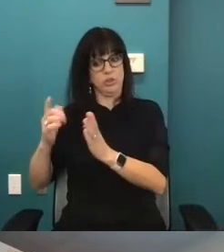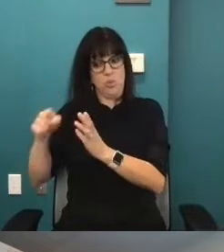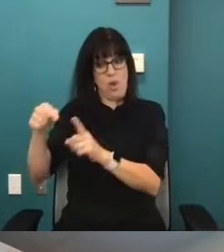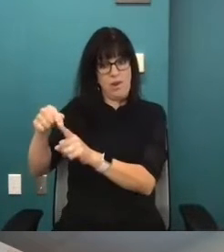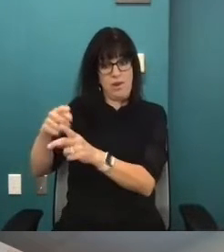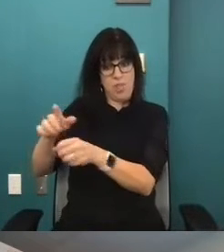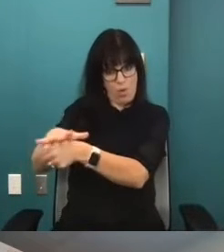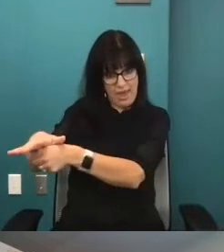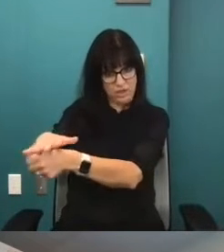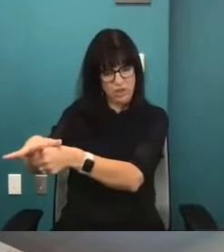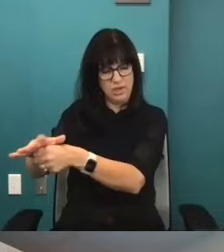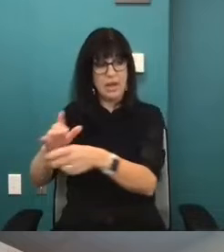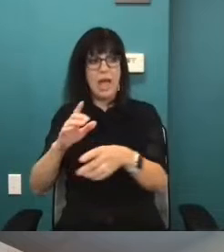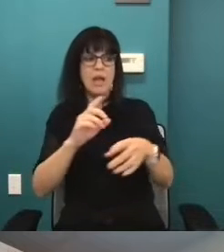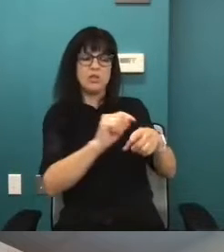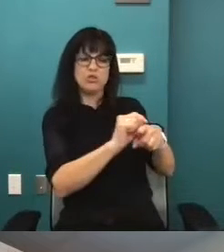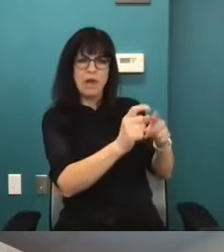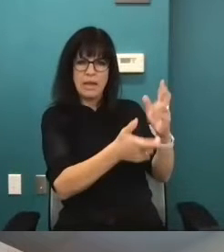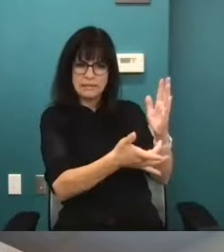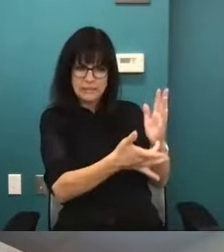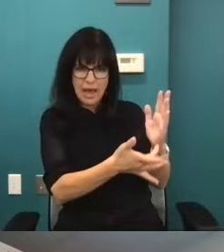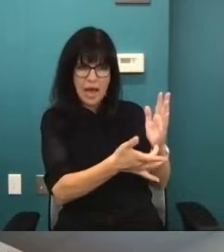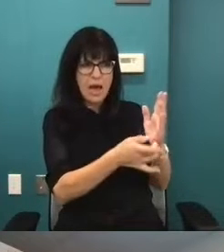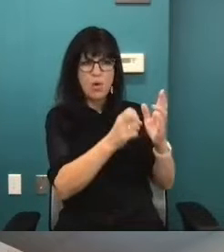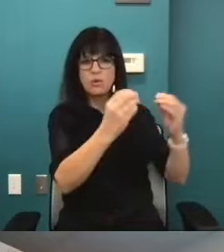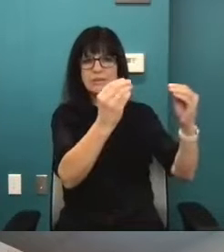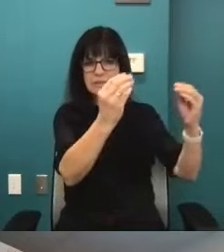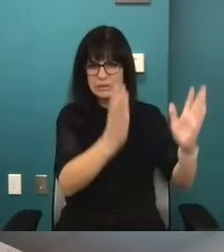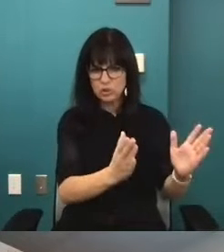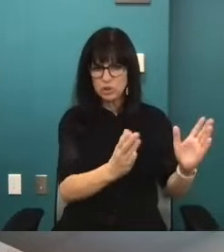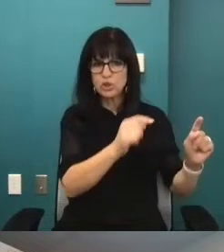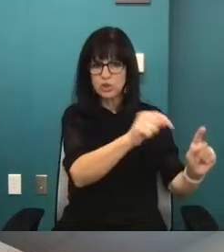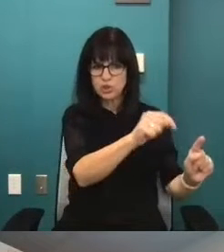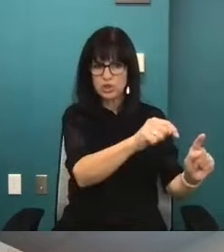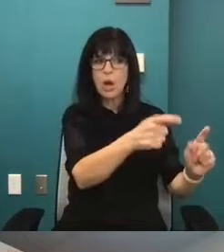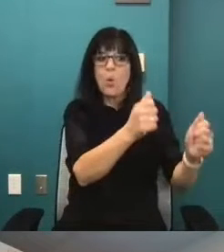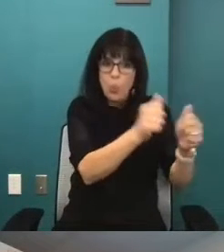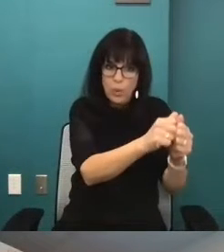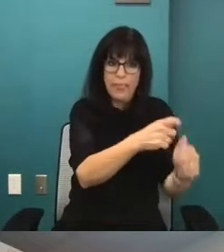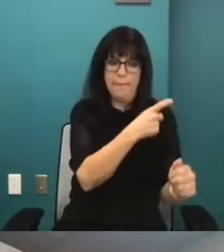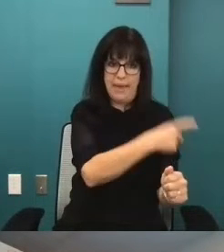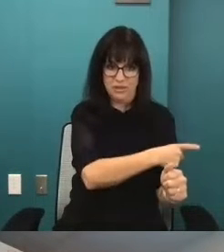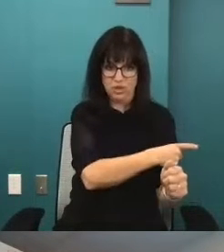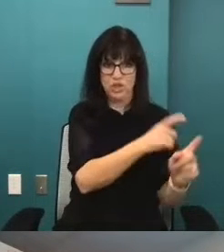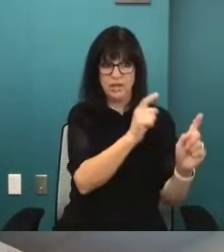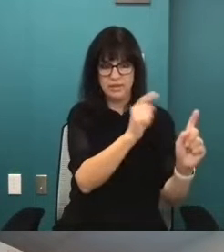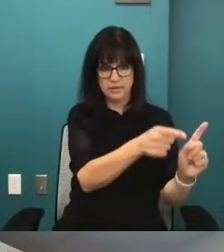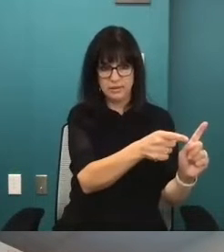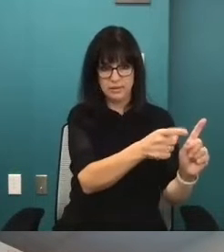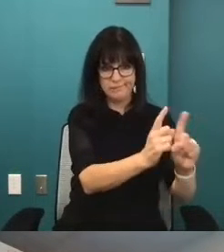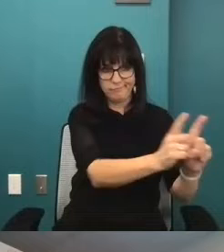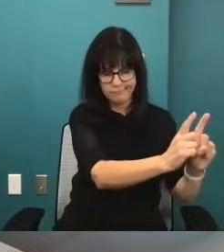trained technician, or just a teacher on the other side with the patient. It's really important.